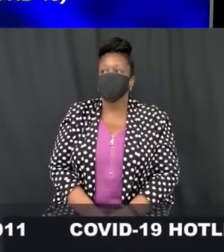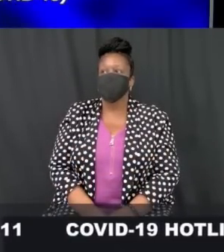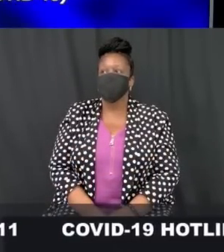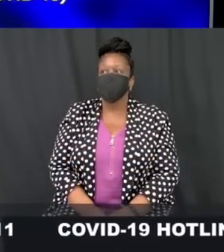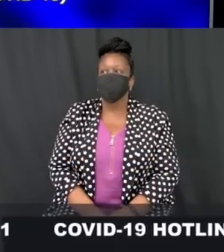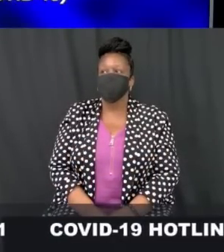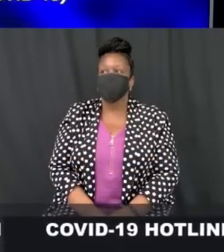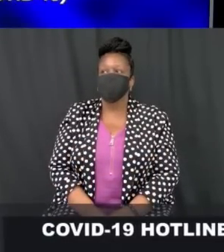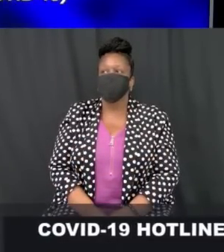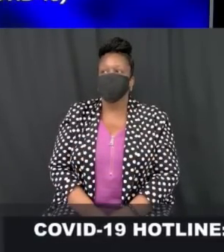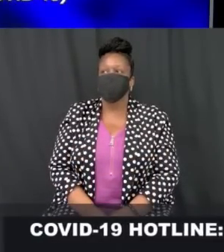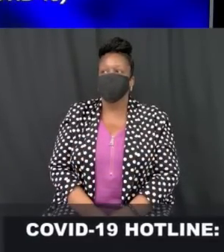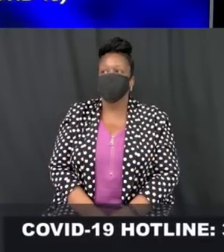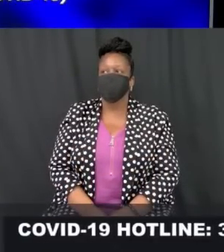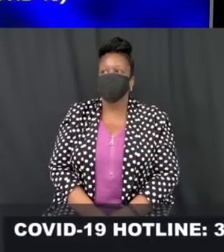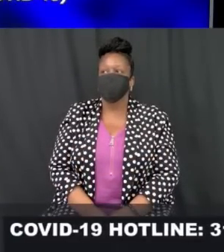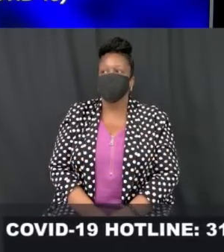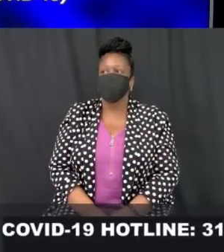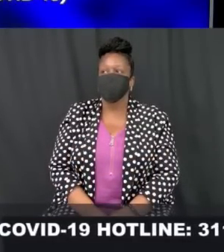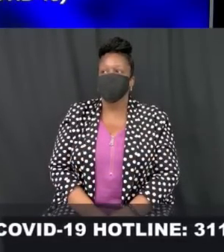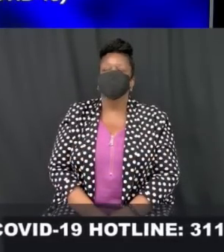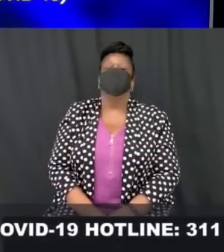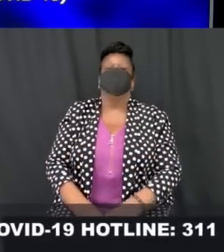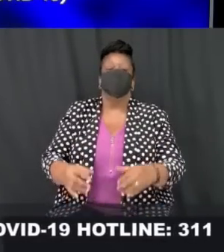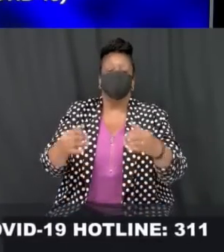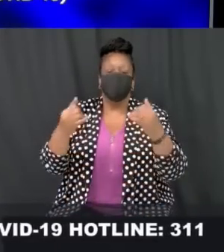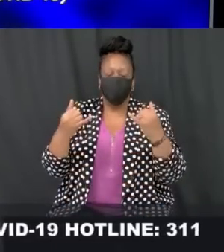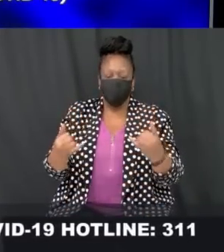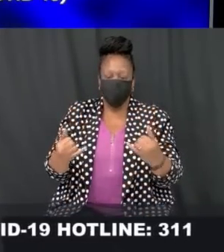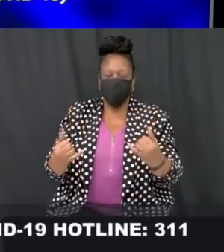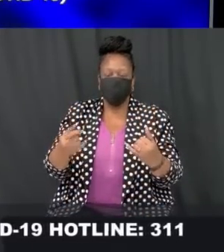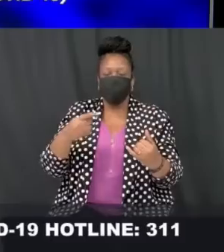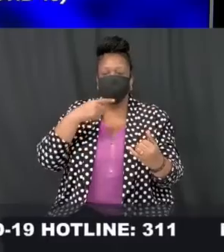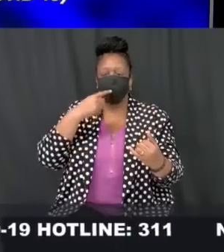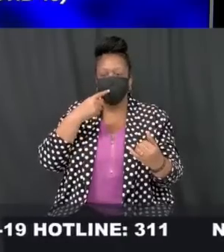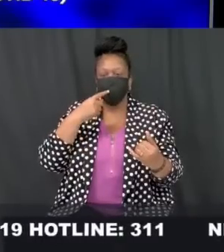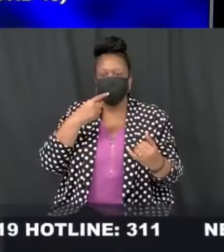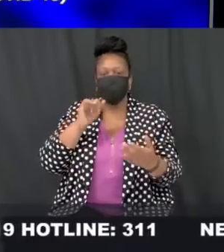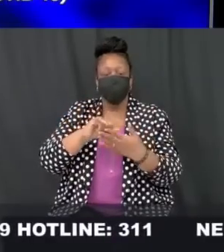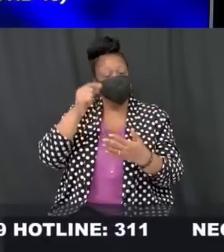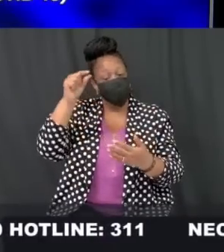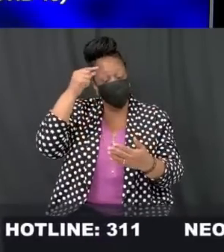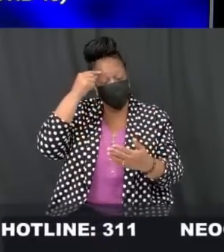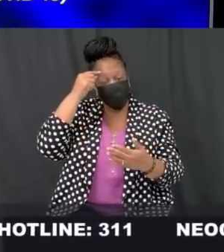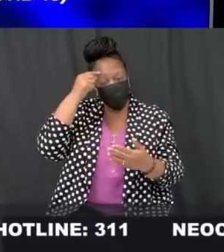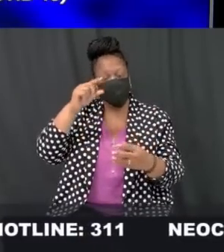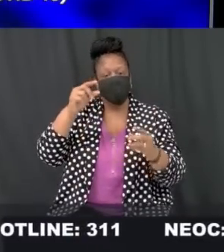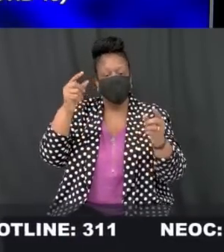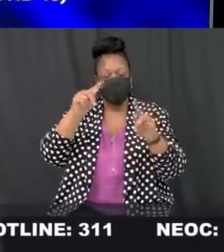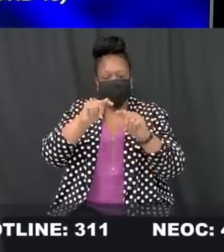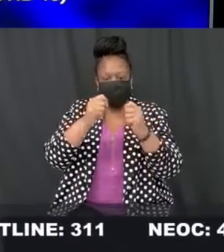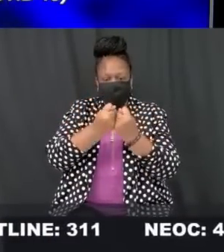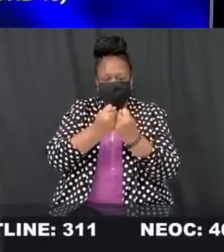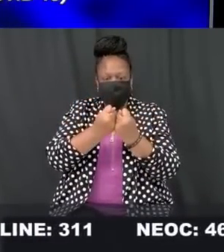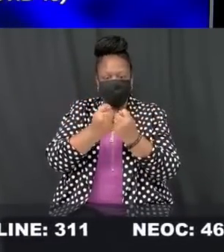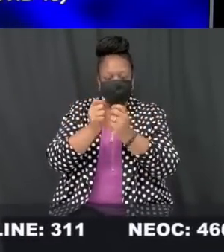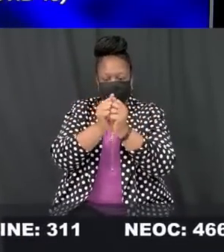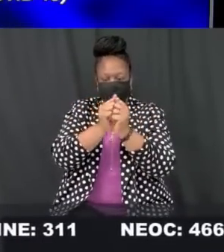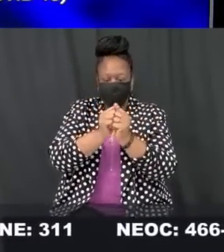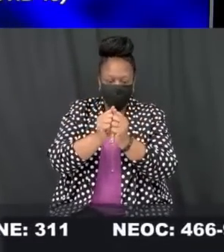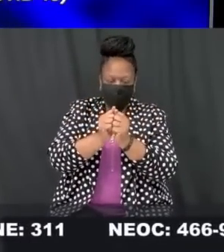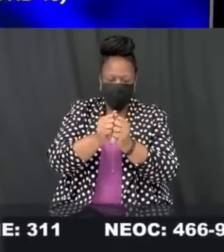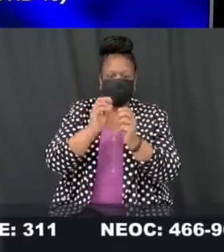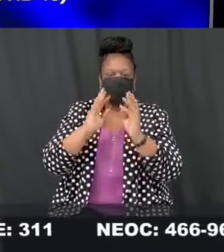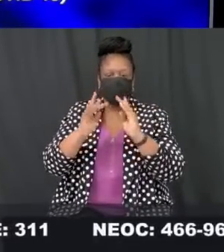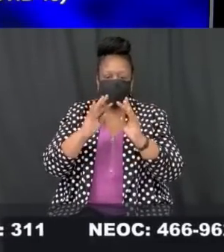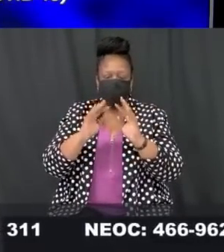the Nevis Culturama. So Culturama 47 festivities has been